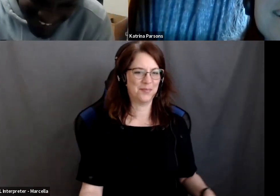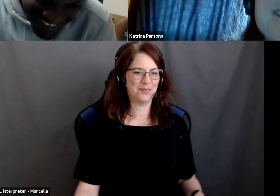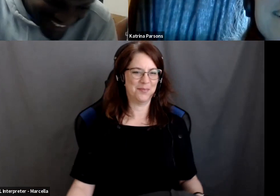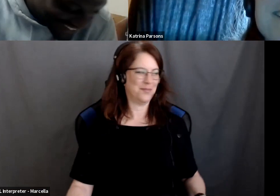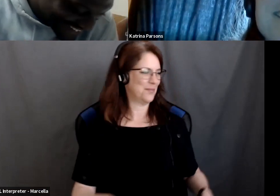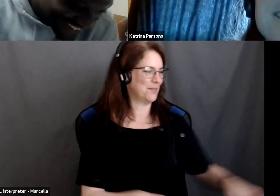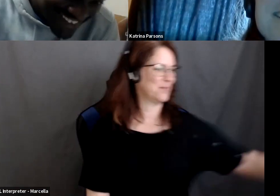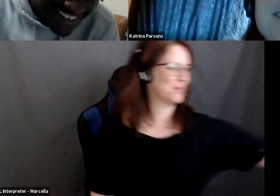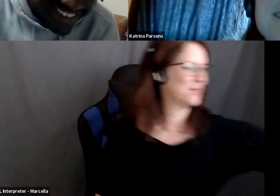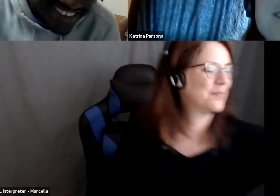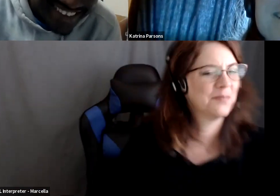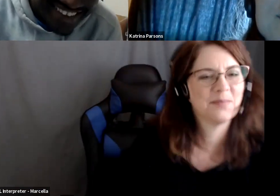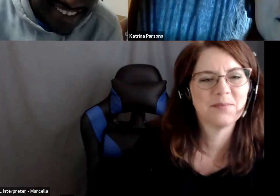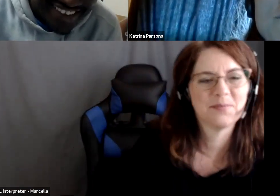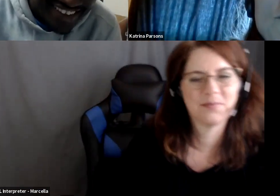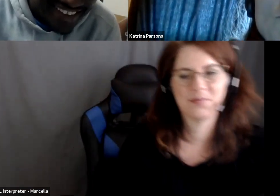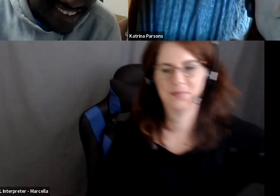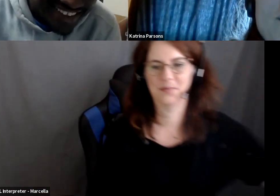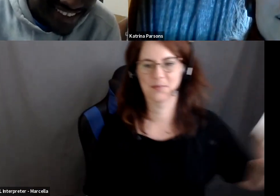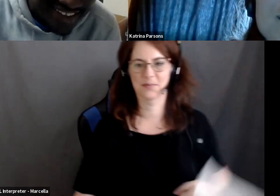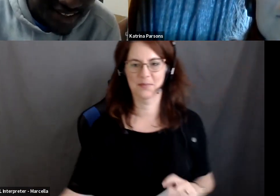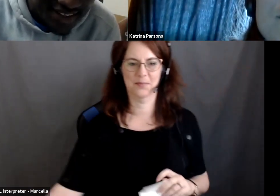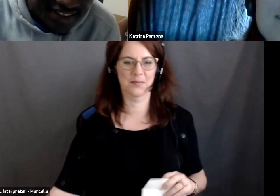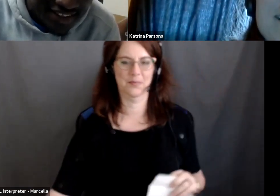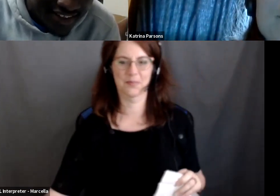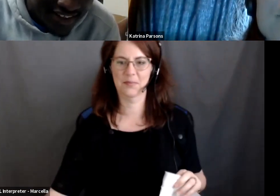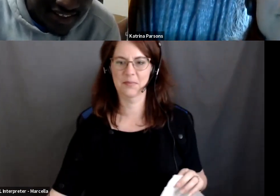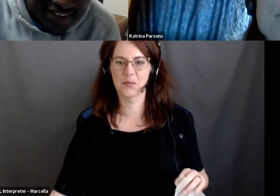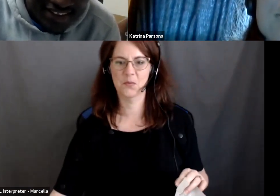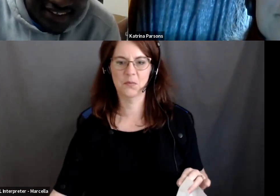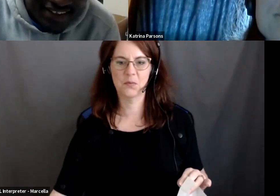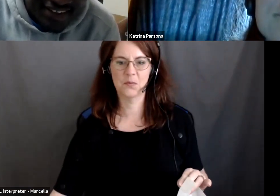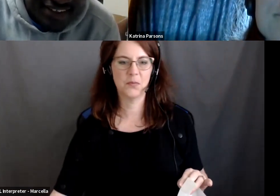Yeah, it's about noon where I live right now.